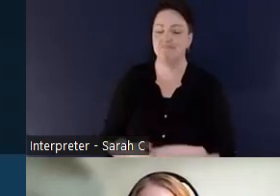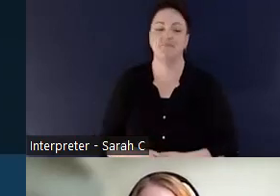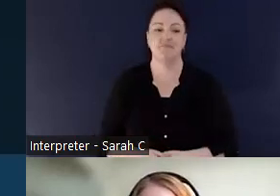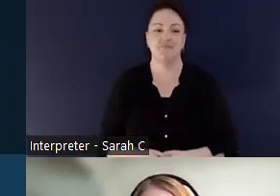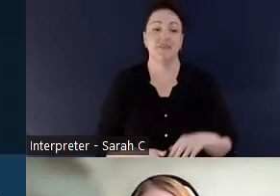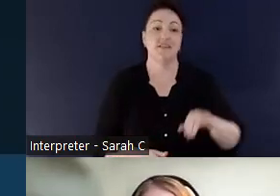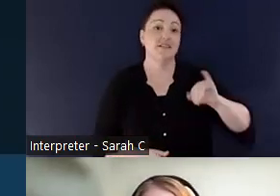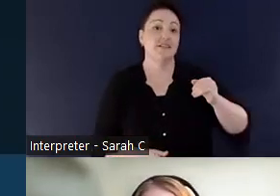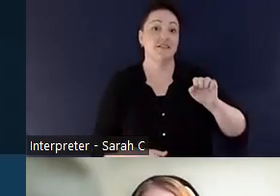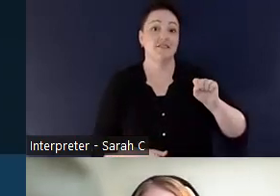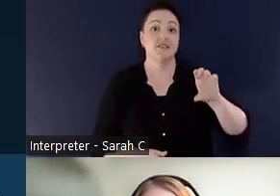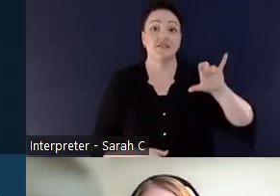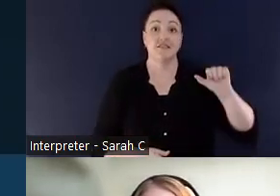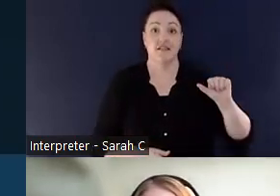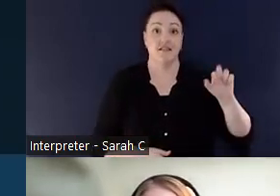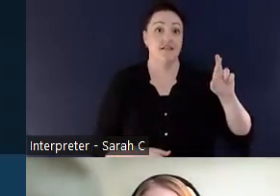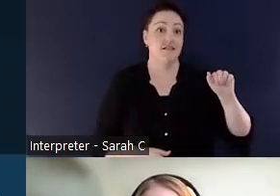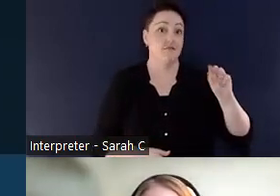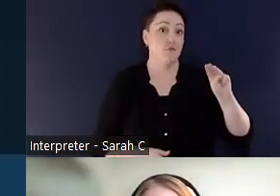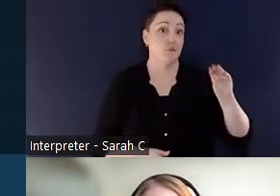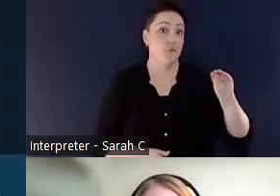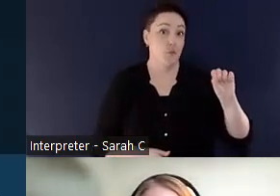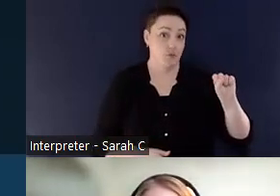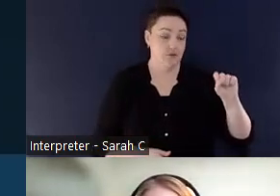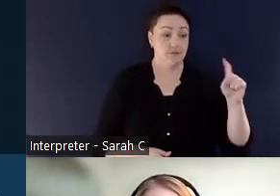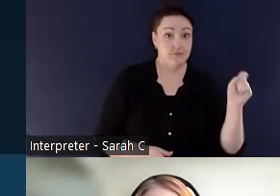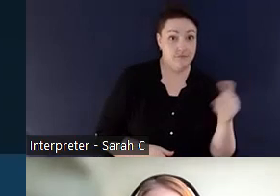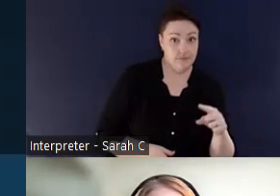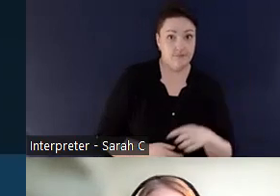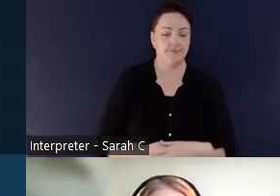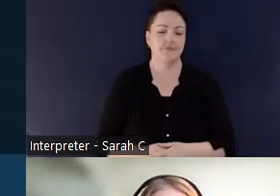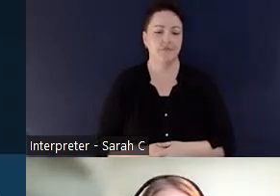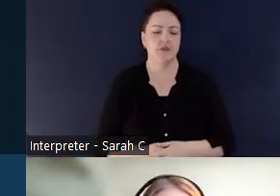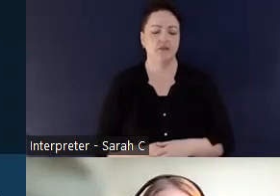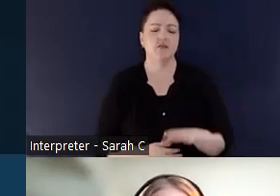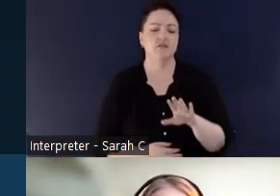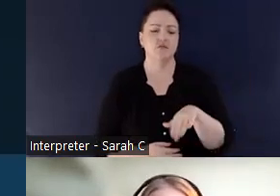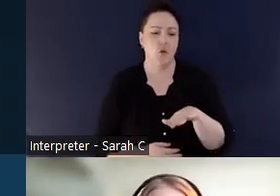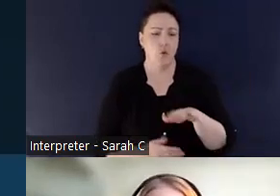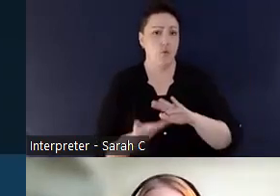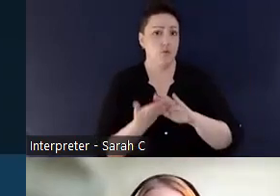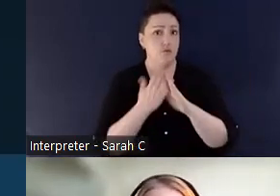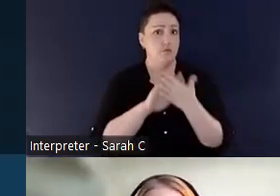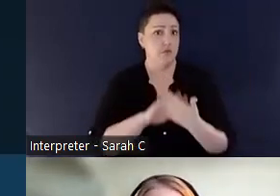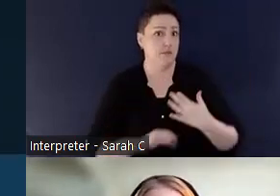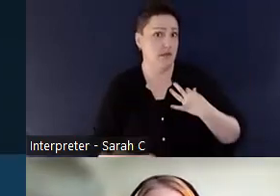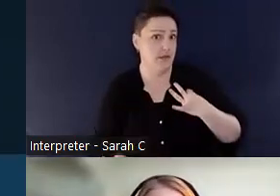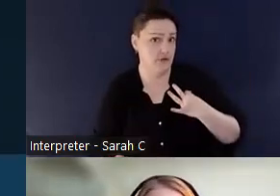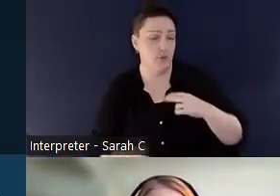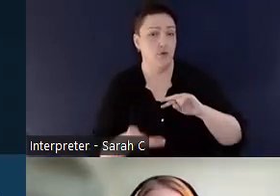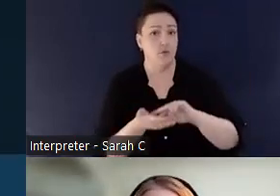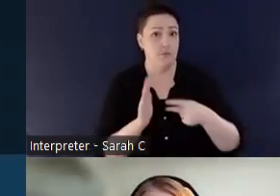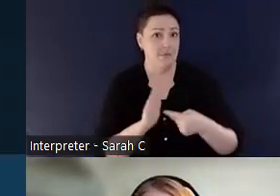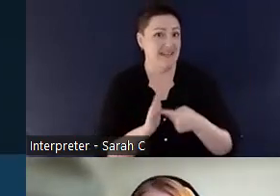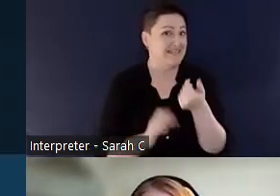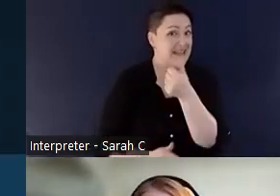Ramos has a question. So to be eligible for funding, any project proposed by an agency must